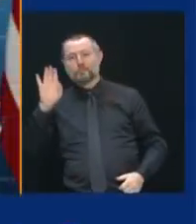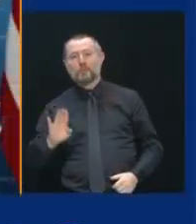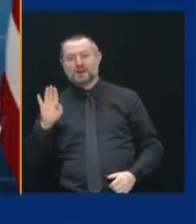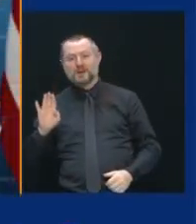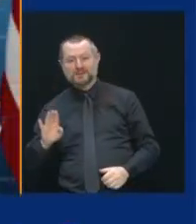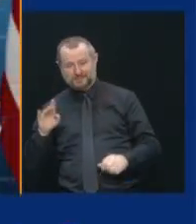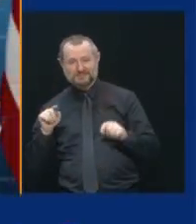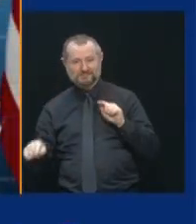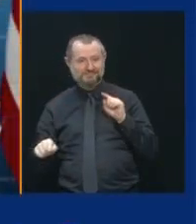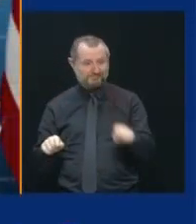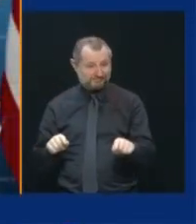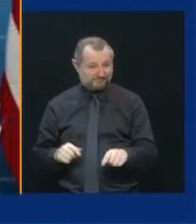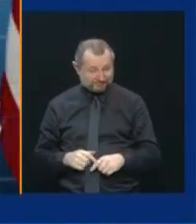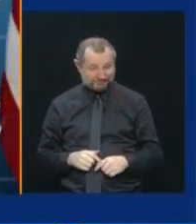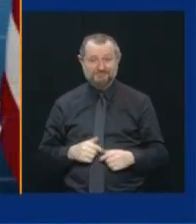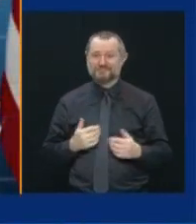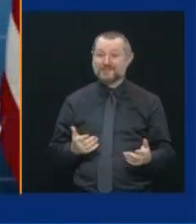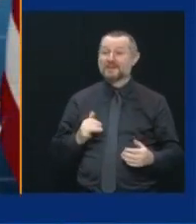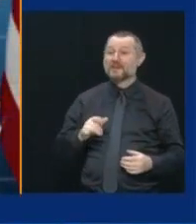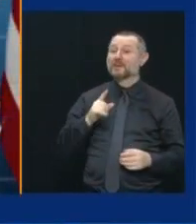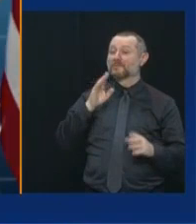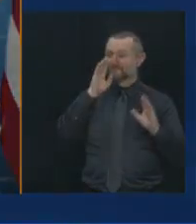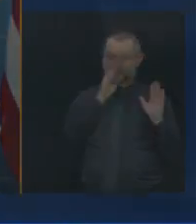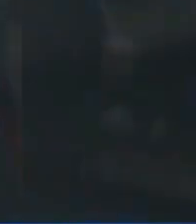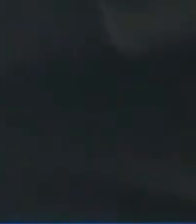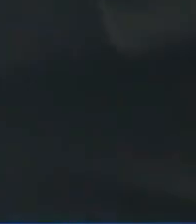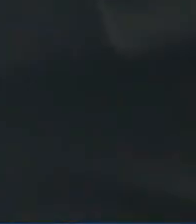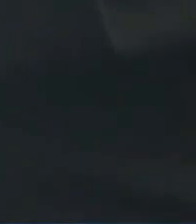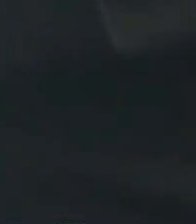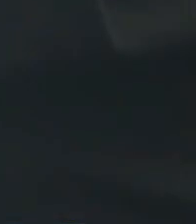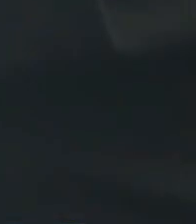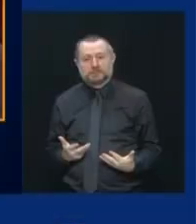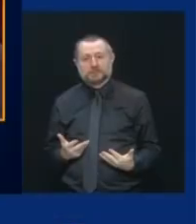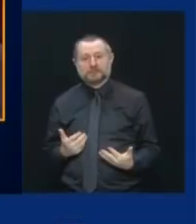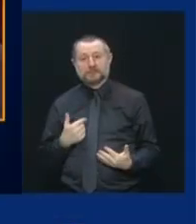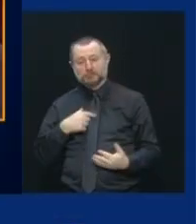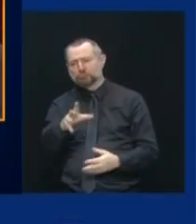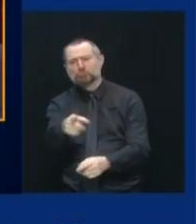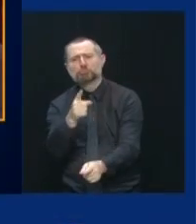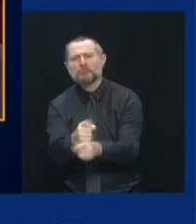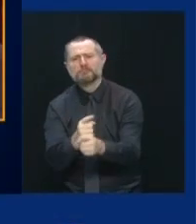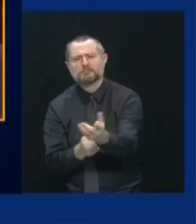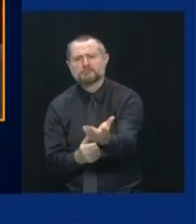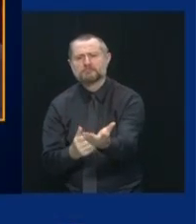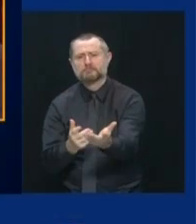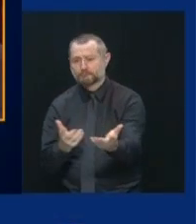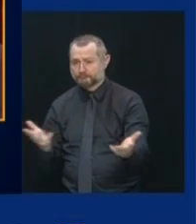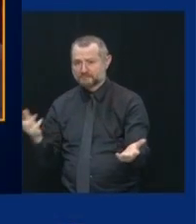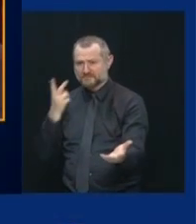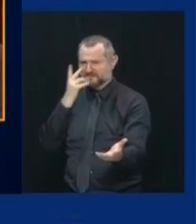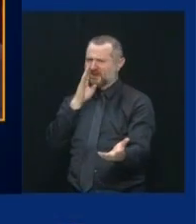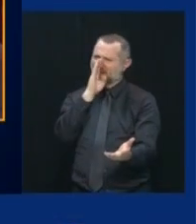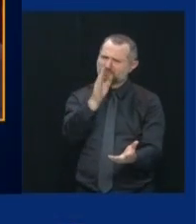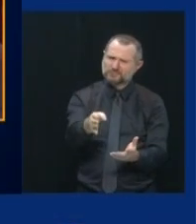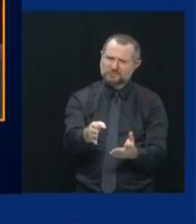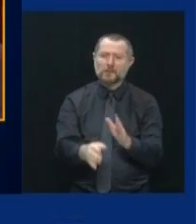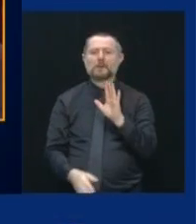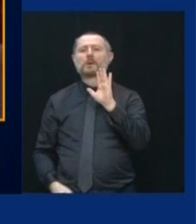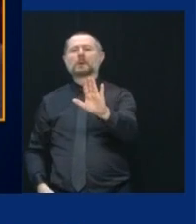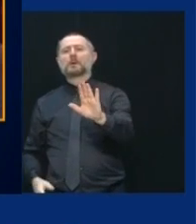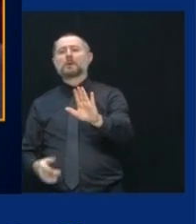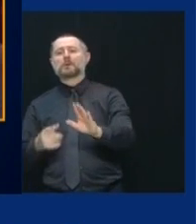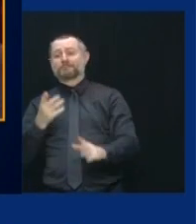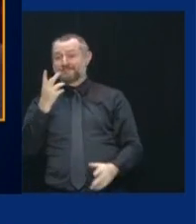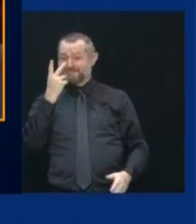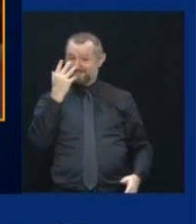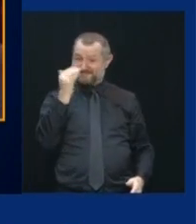new centers will focus on serving the hardest hit, hardest to reach populations. Also joining Governor Cuomo was Mark Morial of the Urban